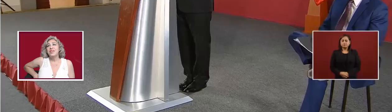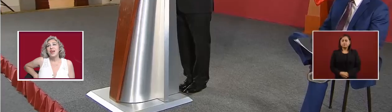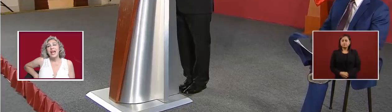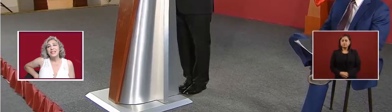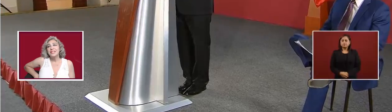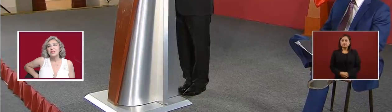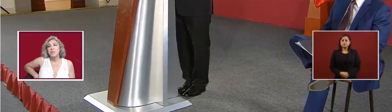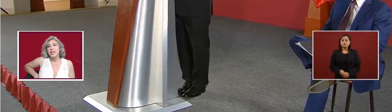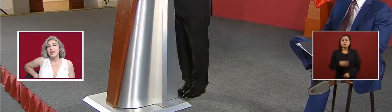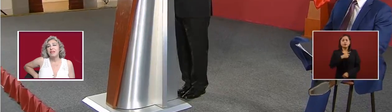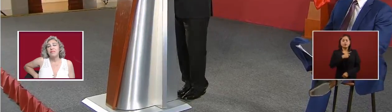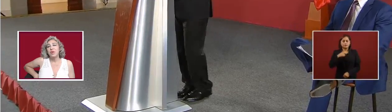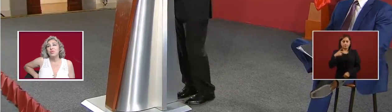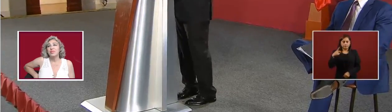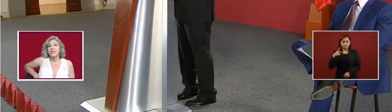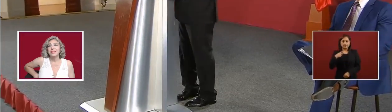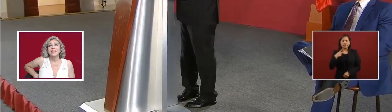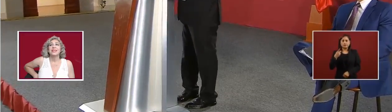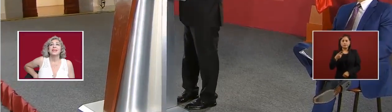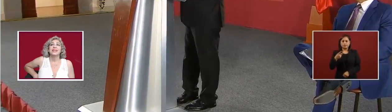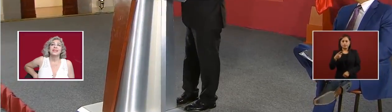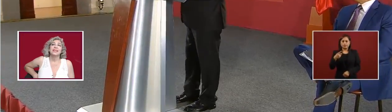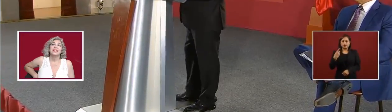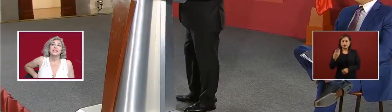there has to be a vote